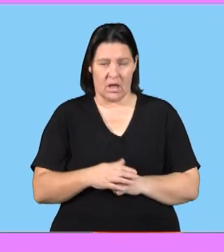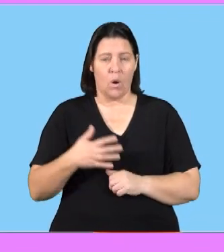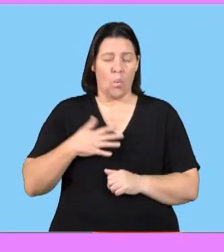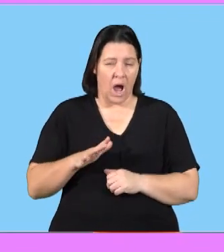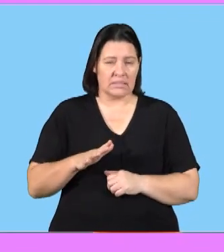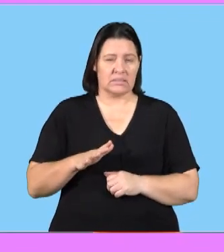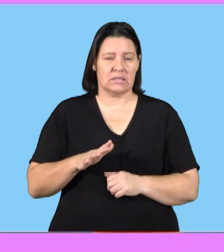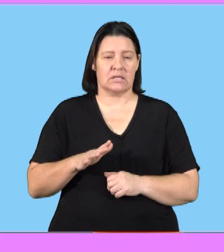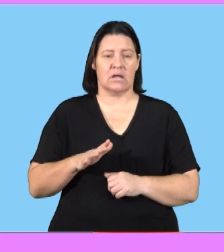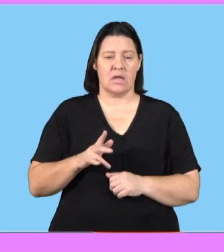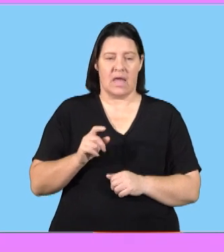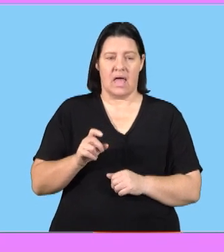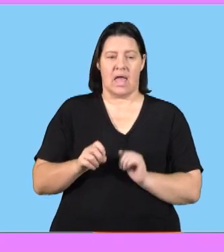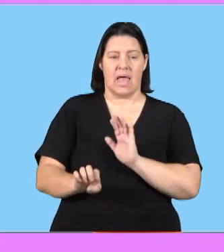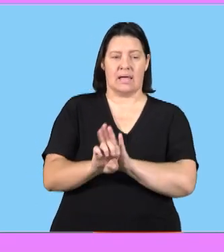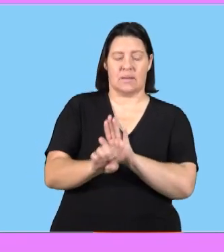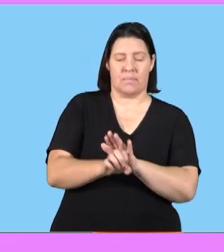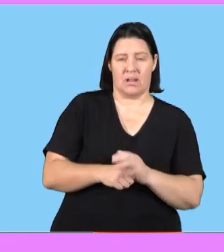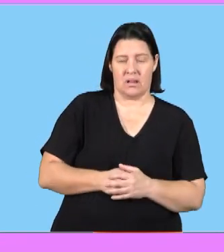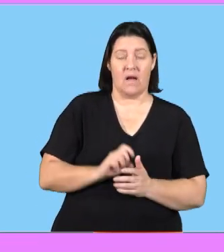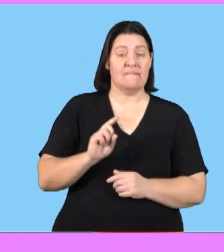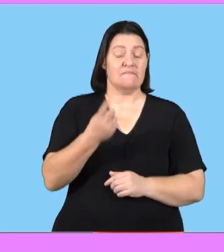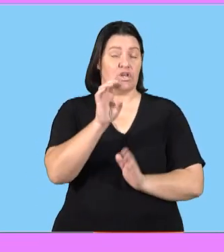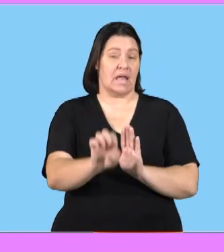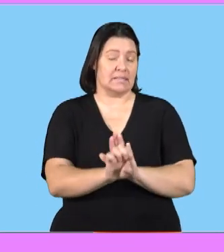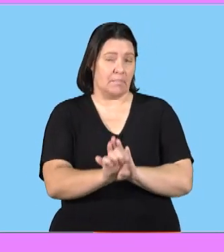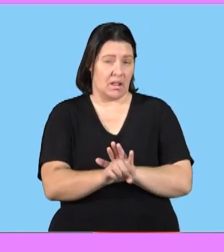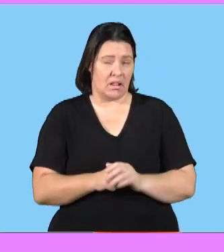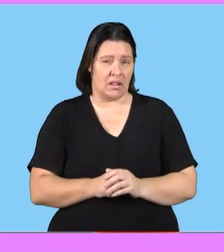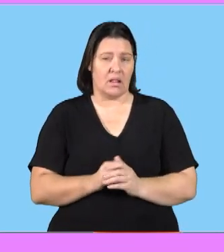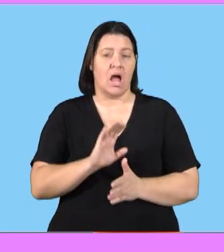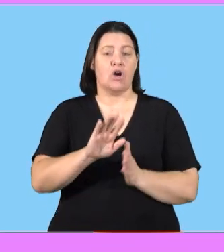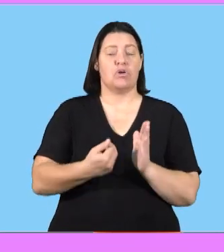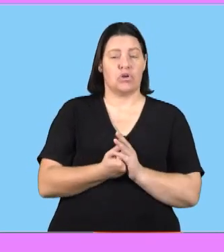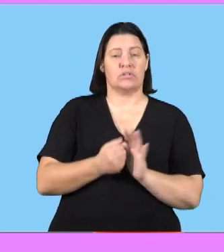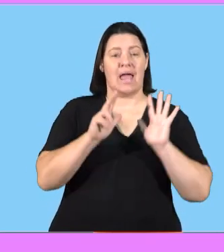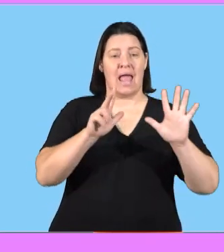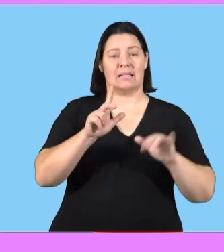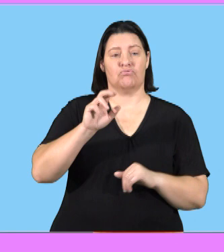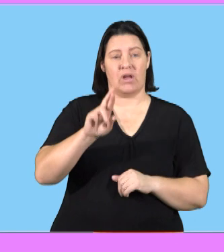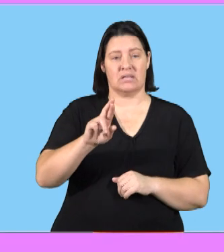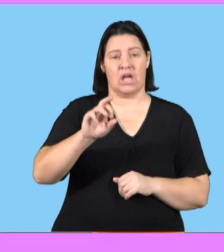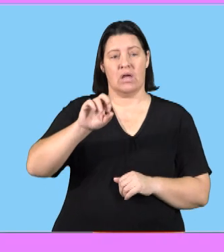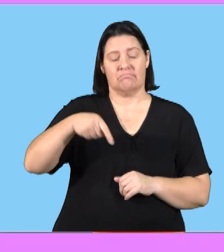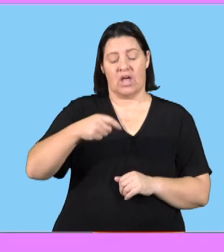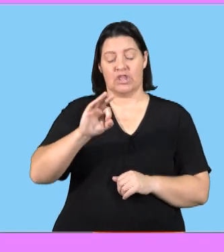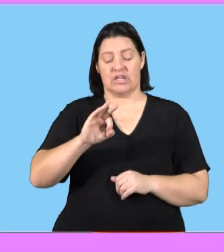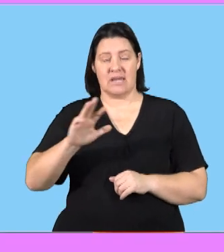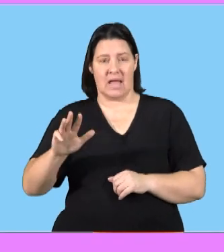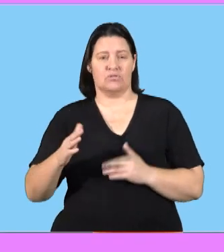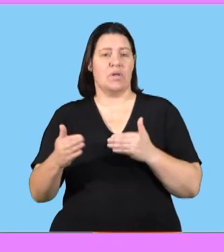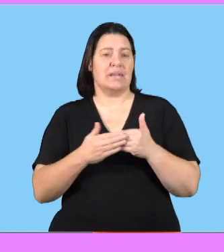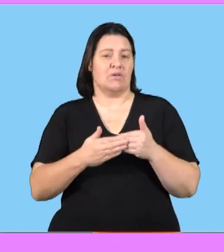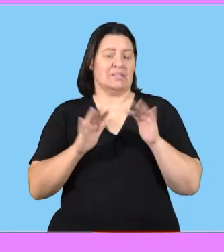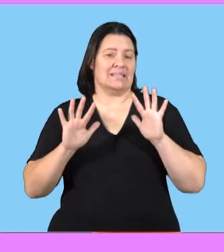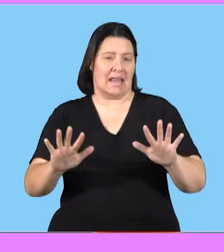you through to the example. Our first example, round off 8 Rand 39 to the nearest